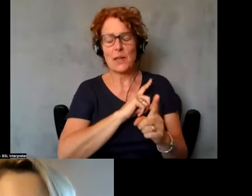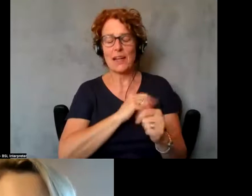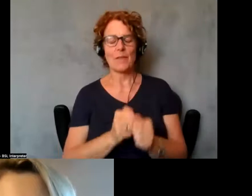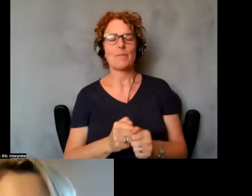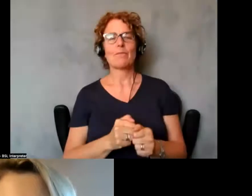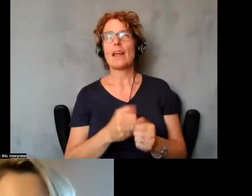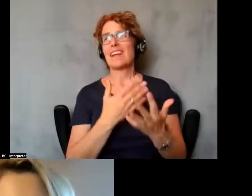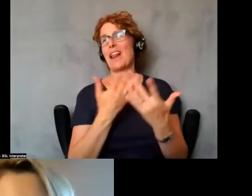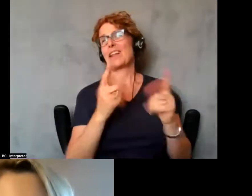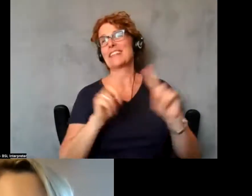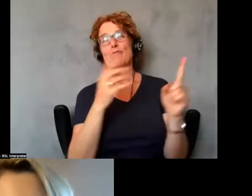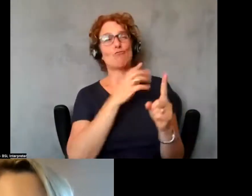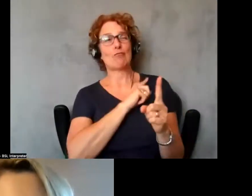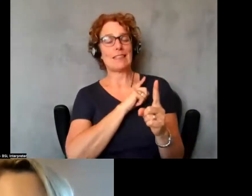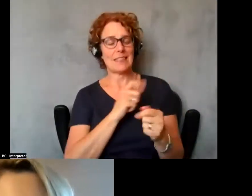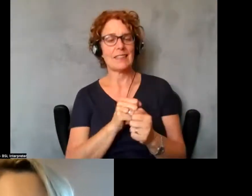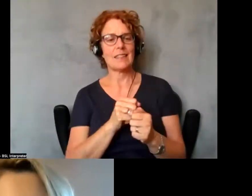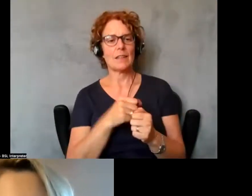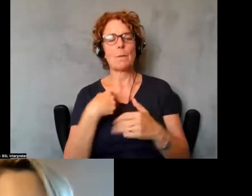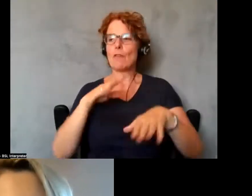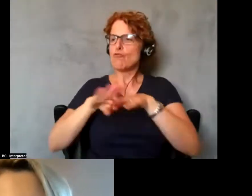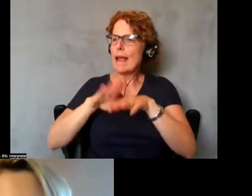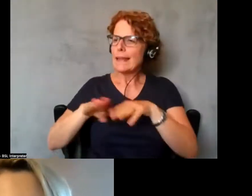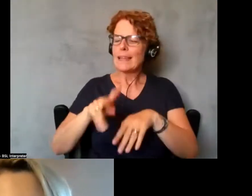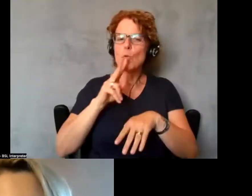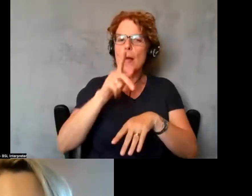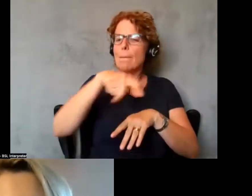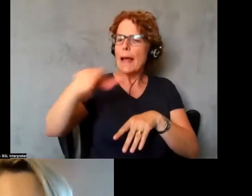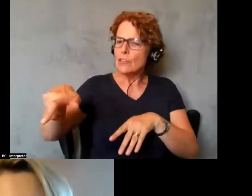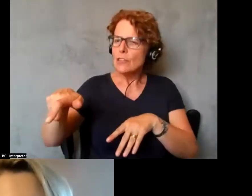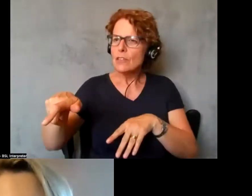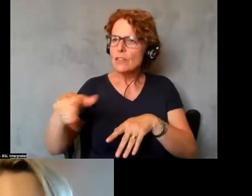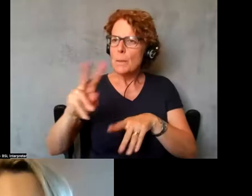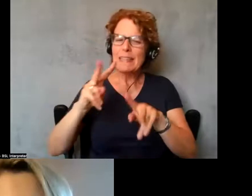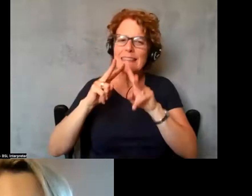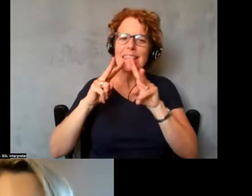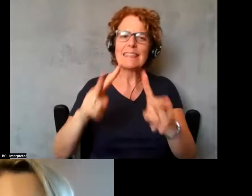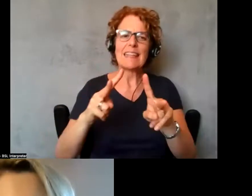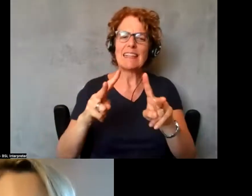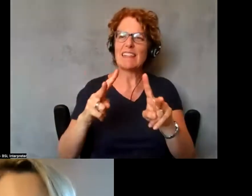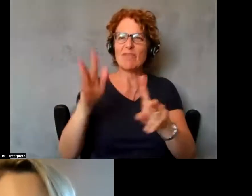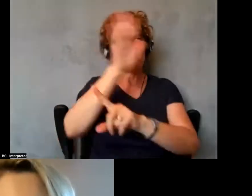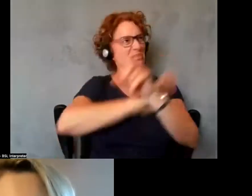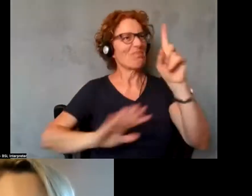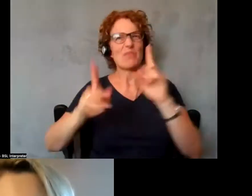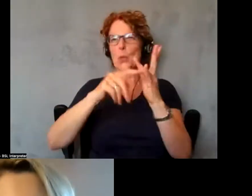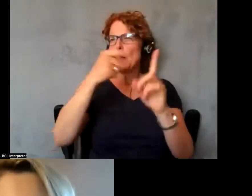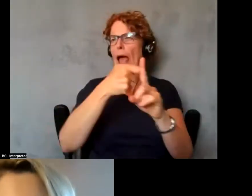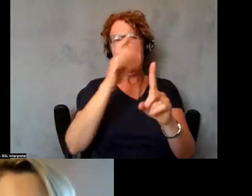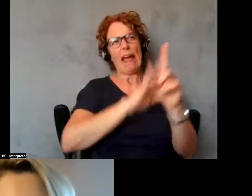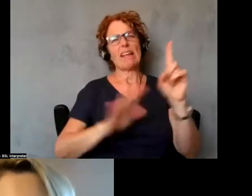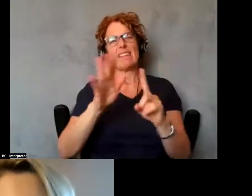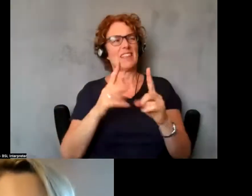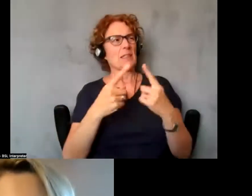training, I would see the patients that had been seen in other parts of the country and just been given